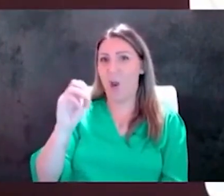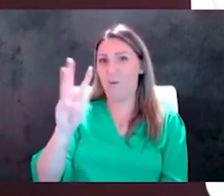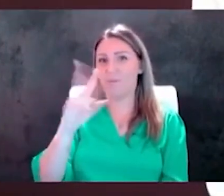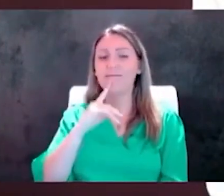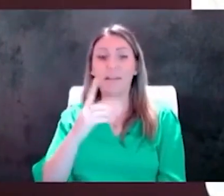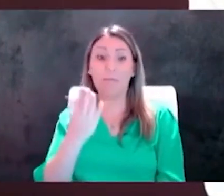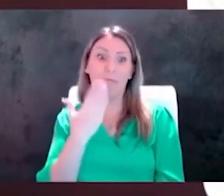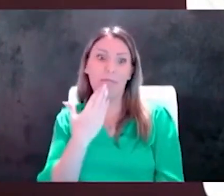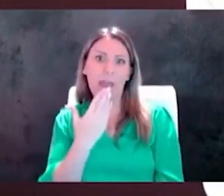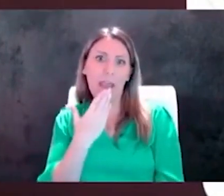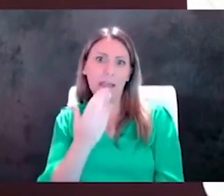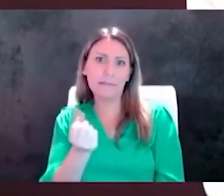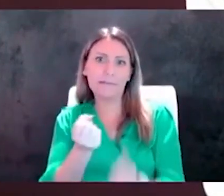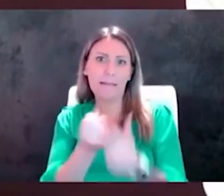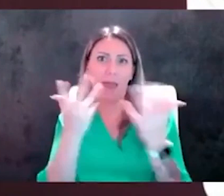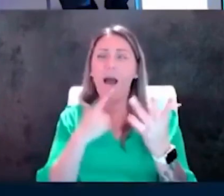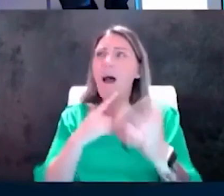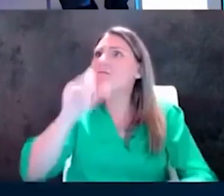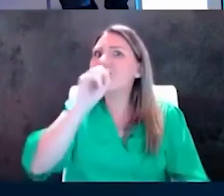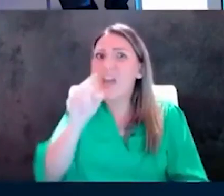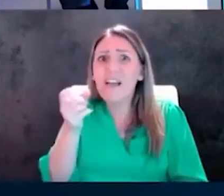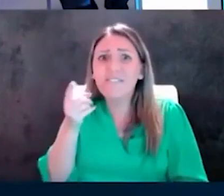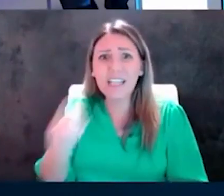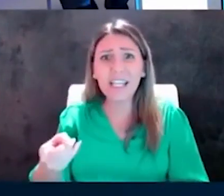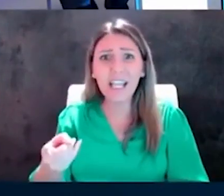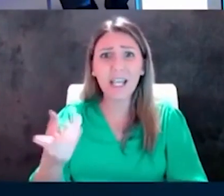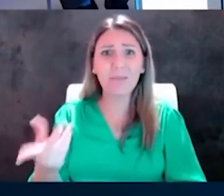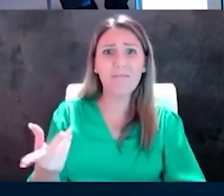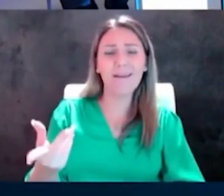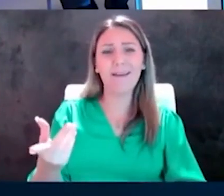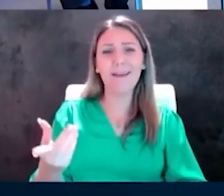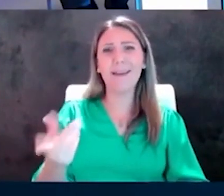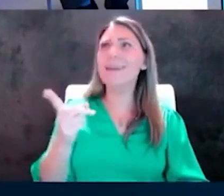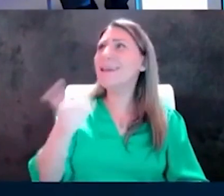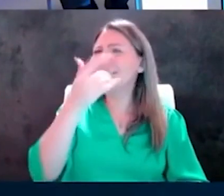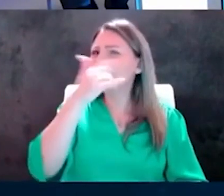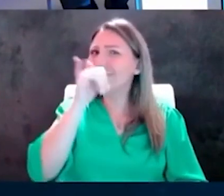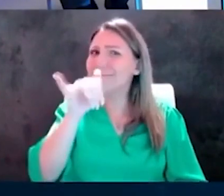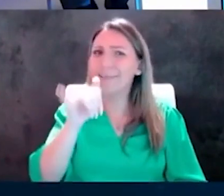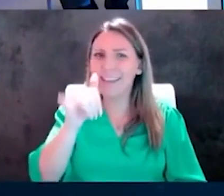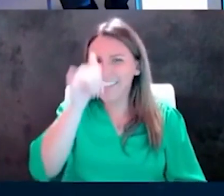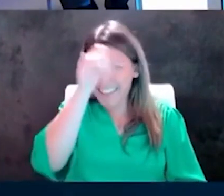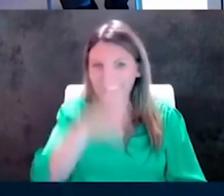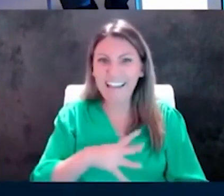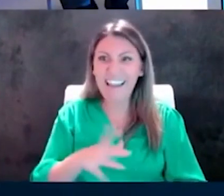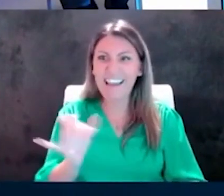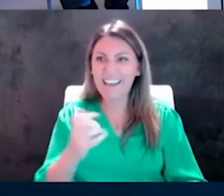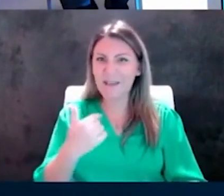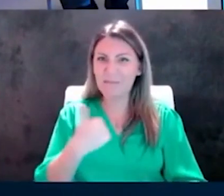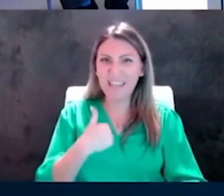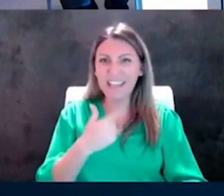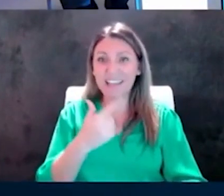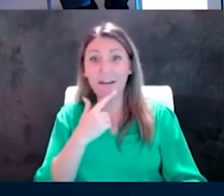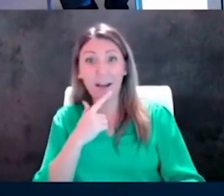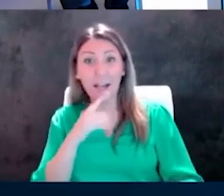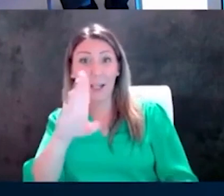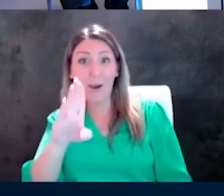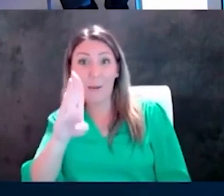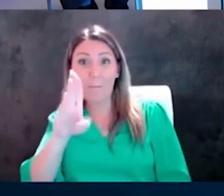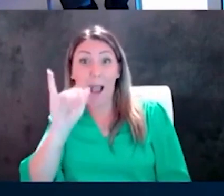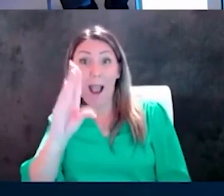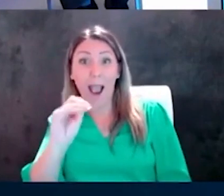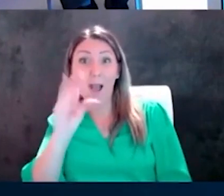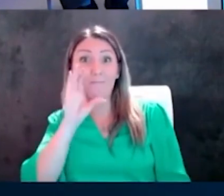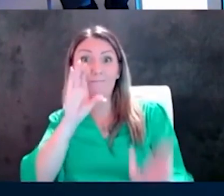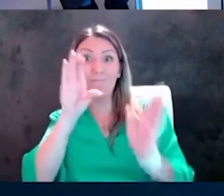that. I love him. Yeah, he's another big goofy guy like me. It's Stites biopic played by John Lithgow. Please, John Lithgow.